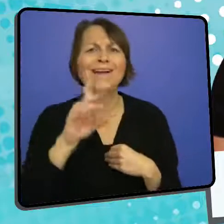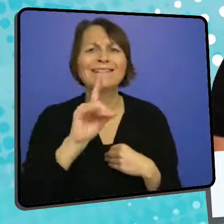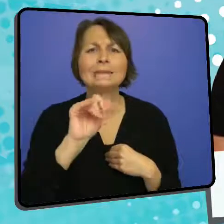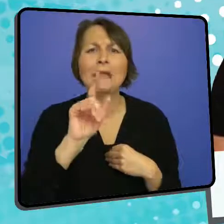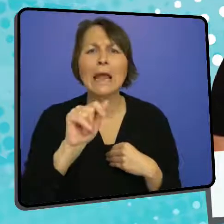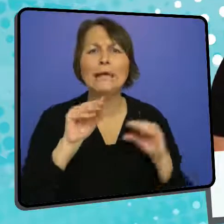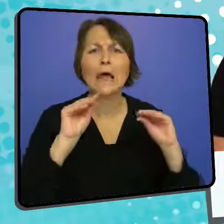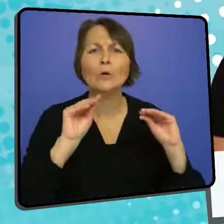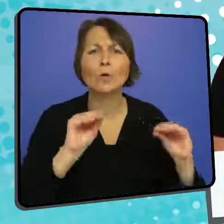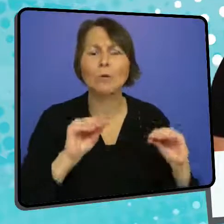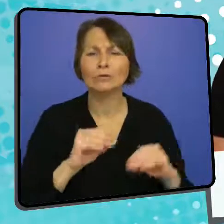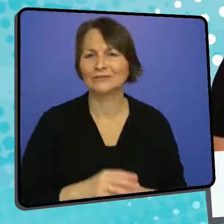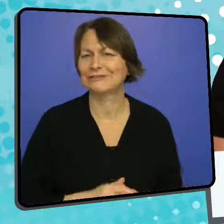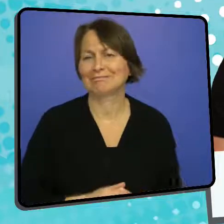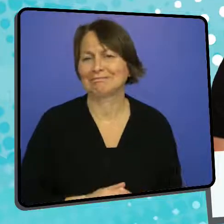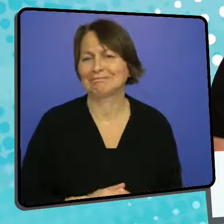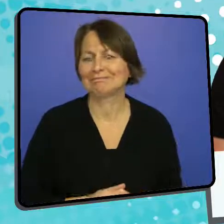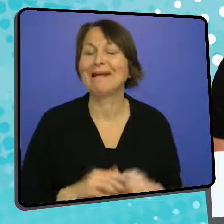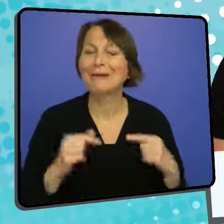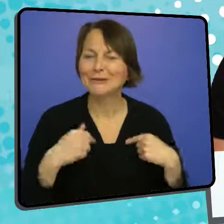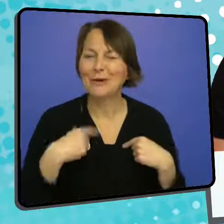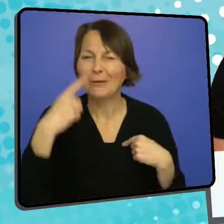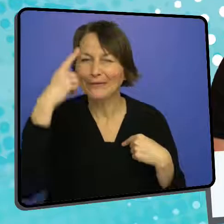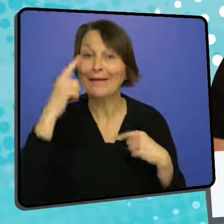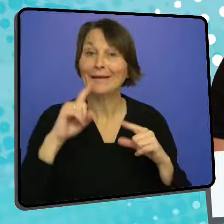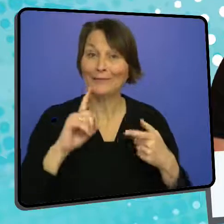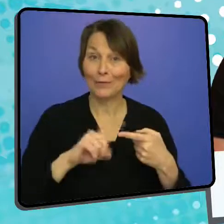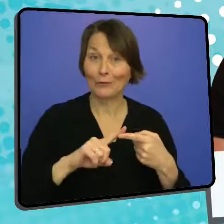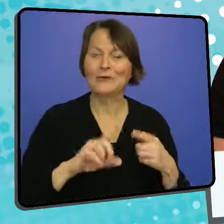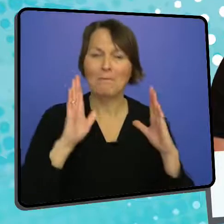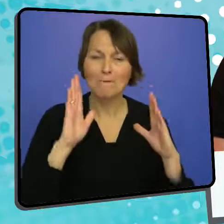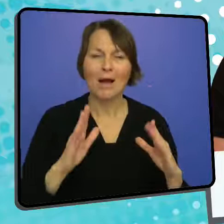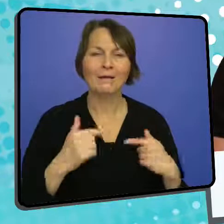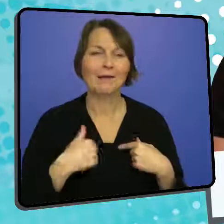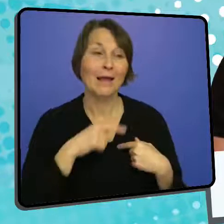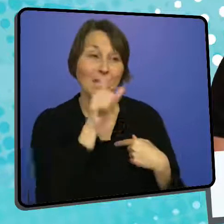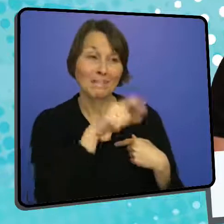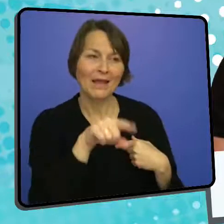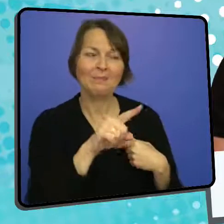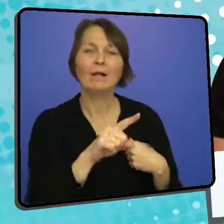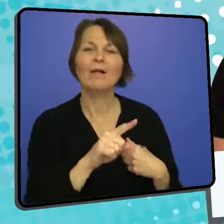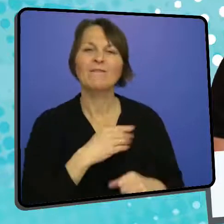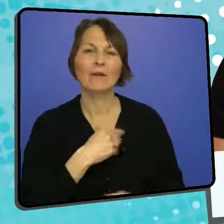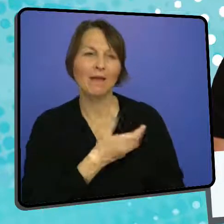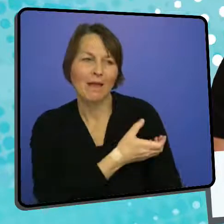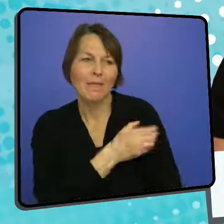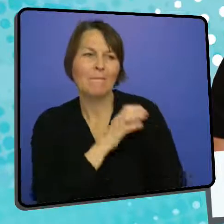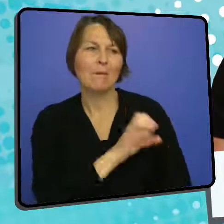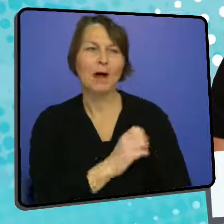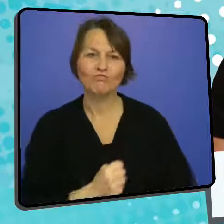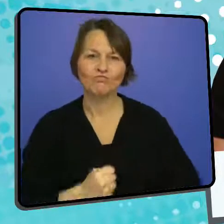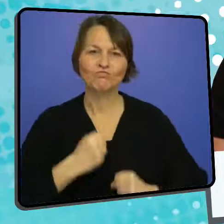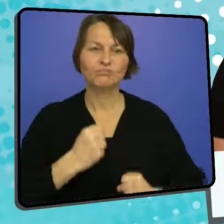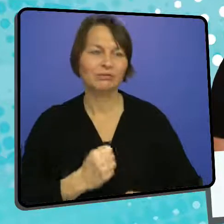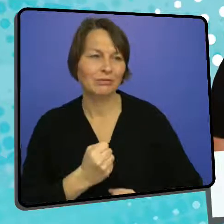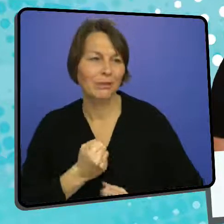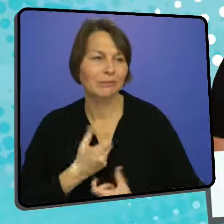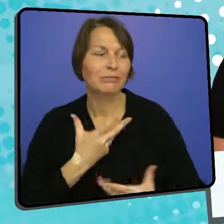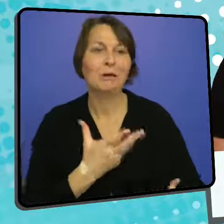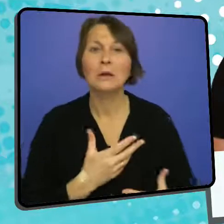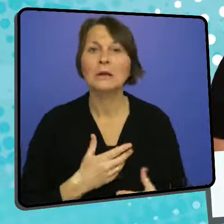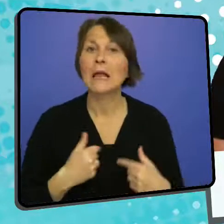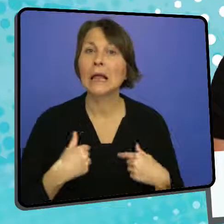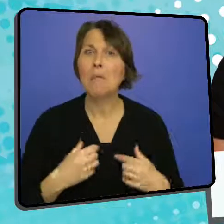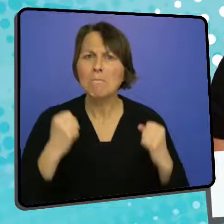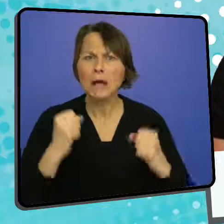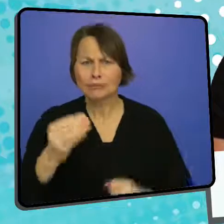to be very passionate about empowering other people. Like, regardless of whether you're like technically super brilliant, like the really